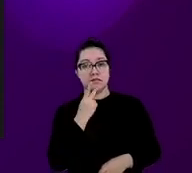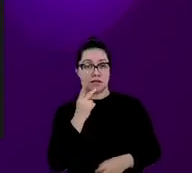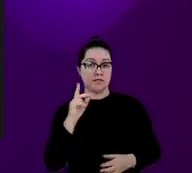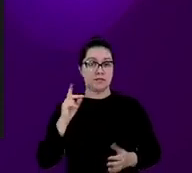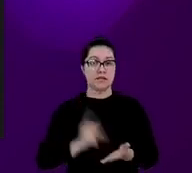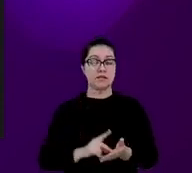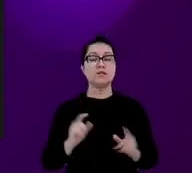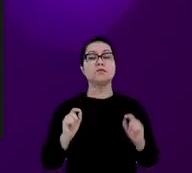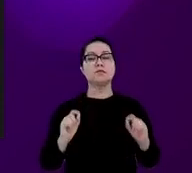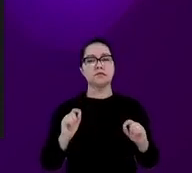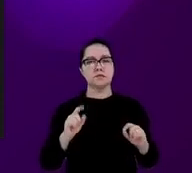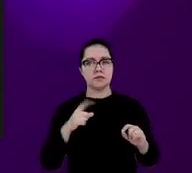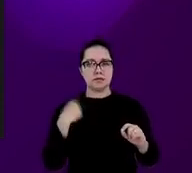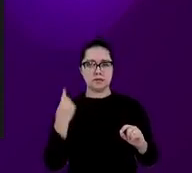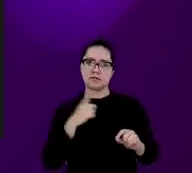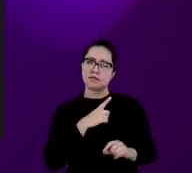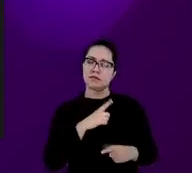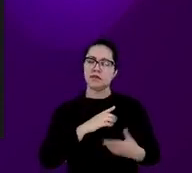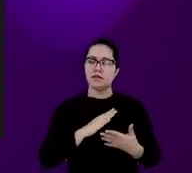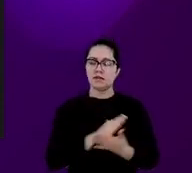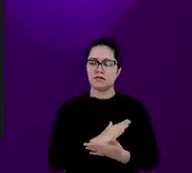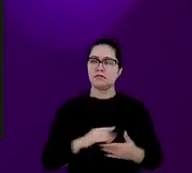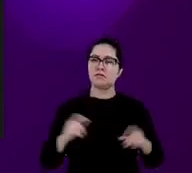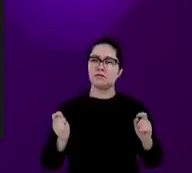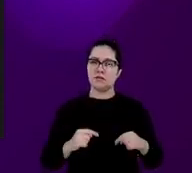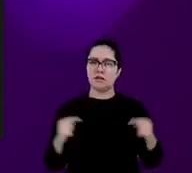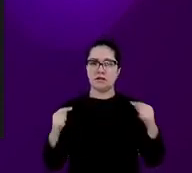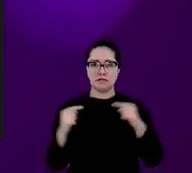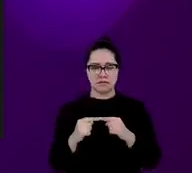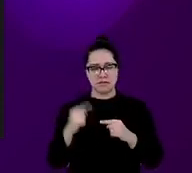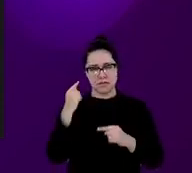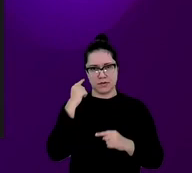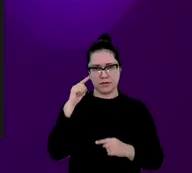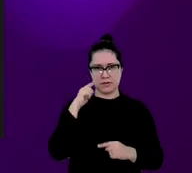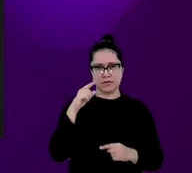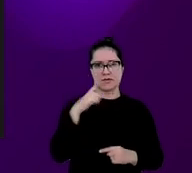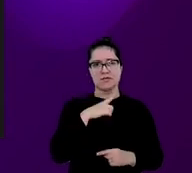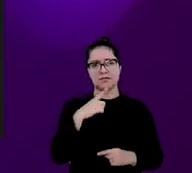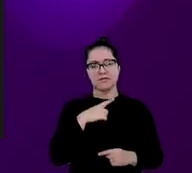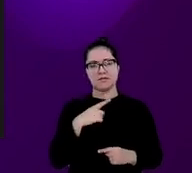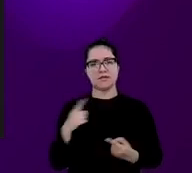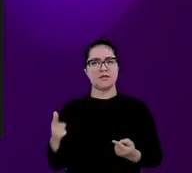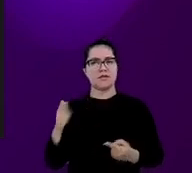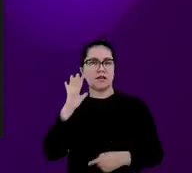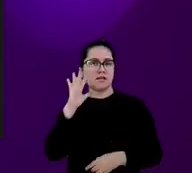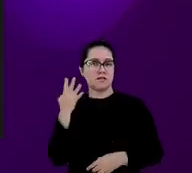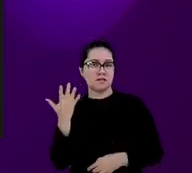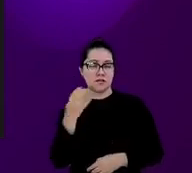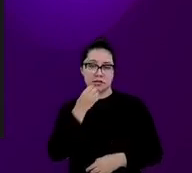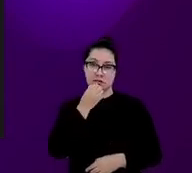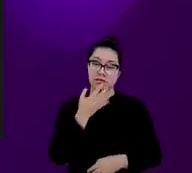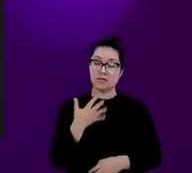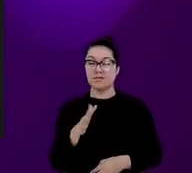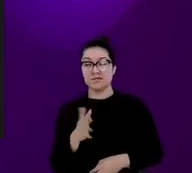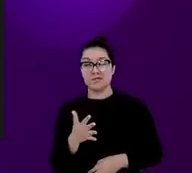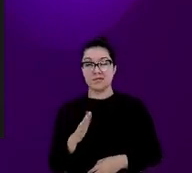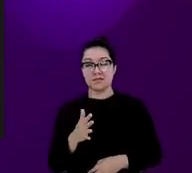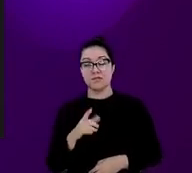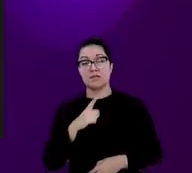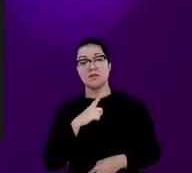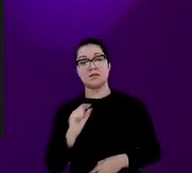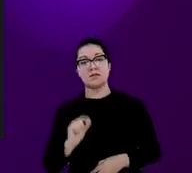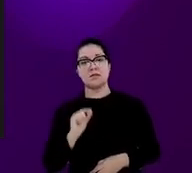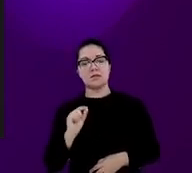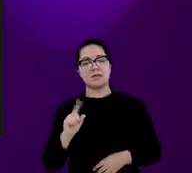application, and the results were not as good as 2 times or 3 times maximum. So some way